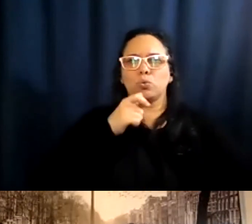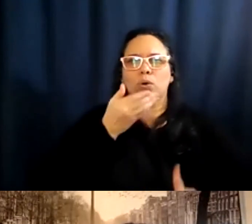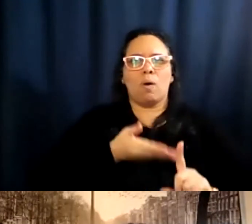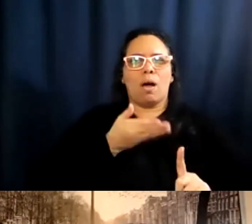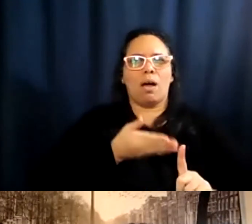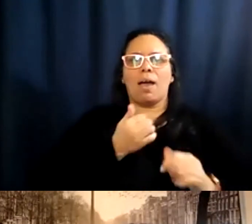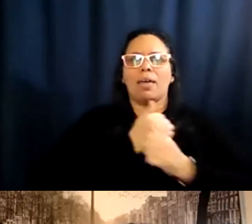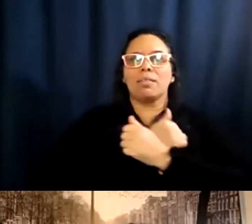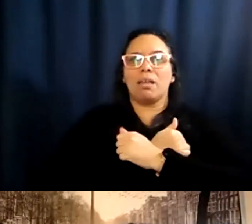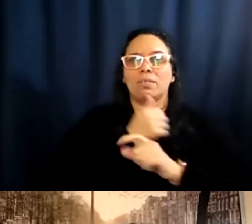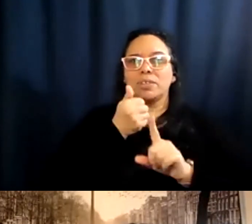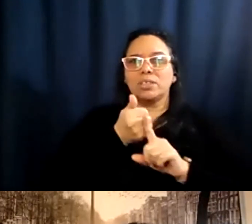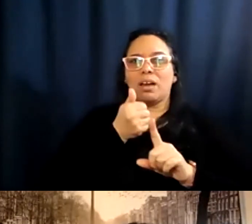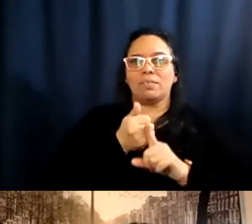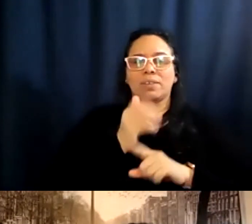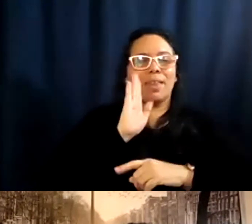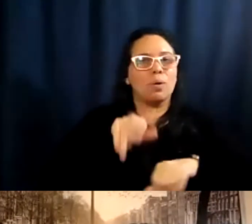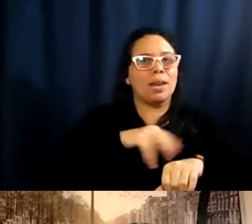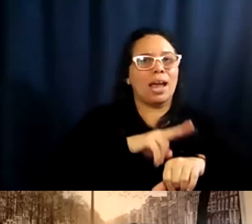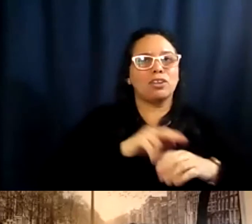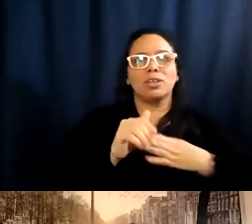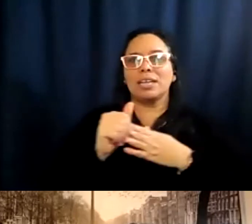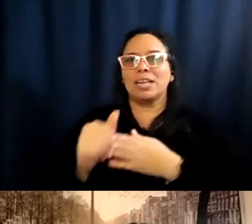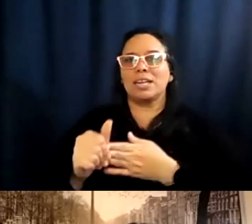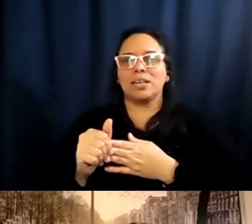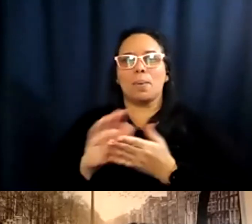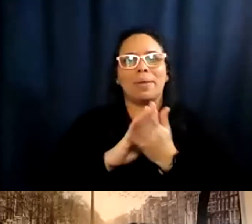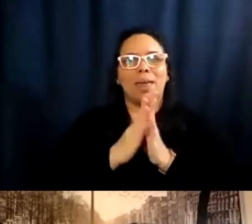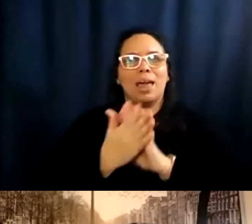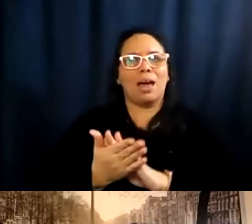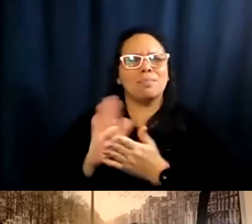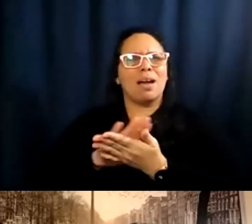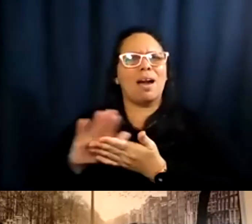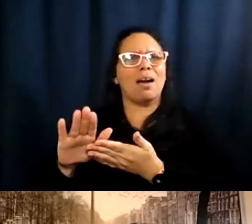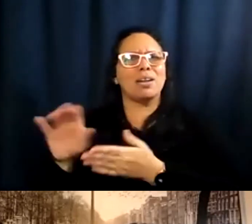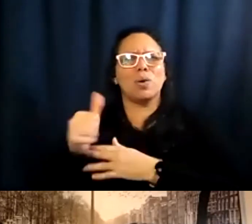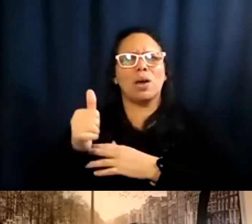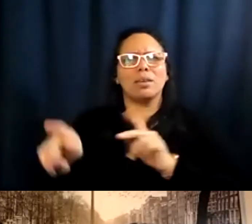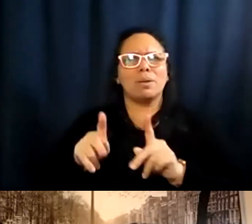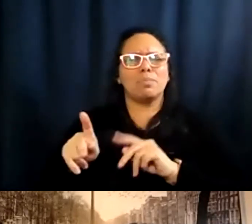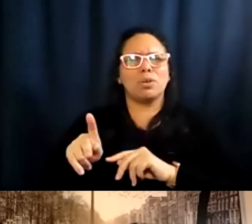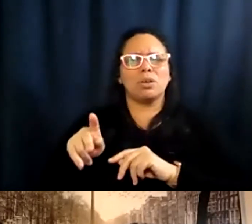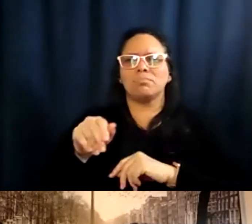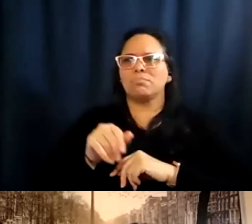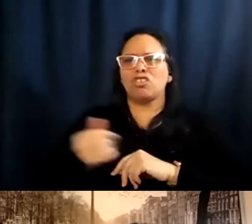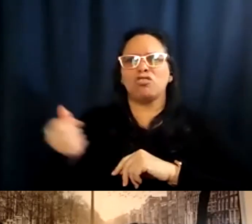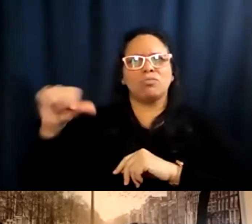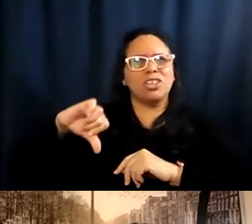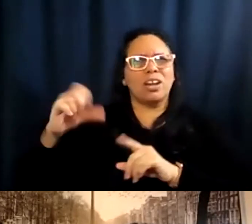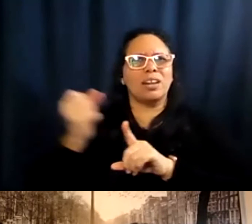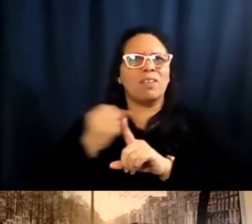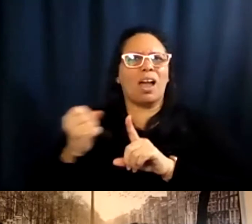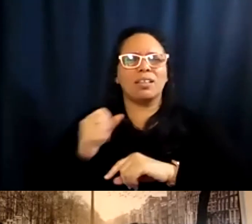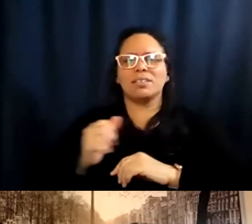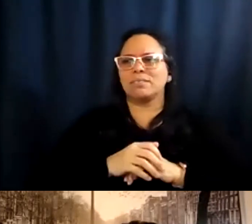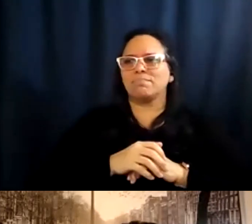like naturally lead into being kind to others, rejecting violence, not looking down upon other people. You're going to think